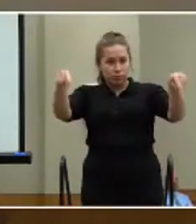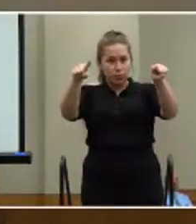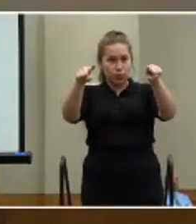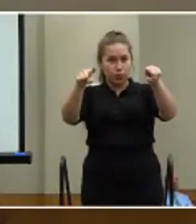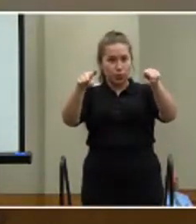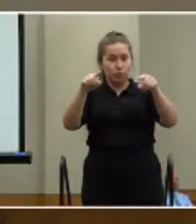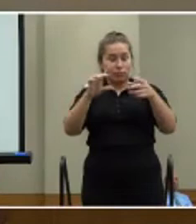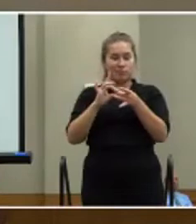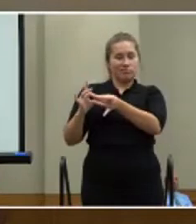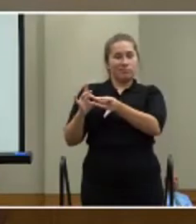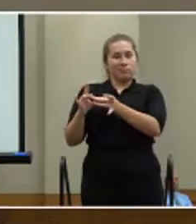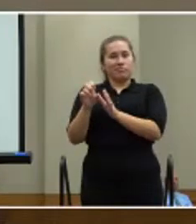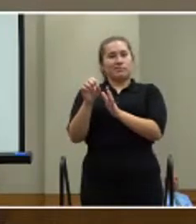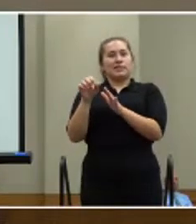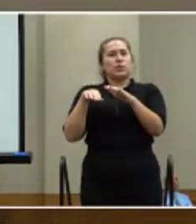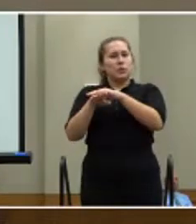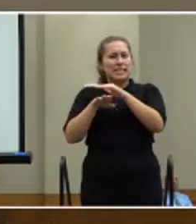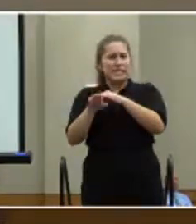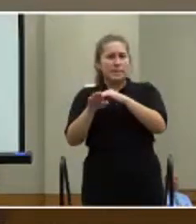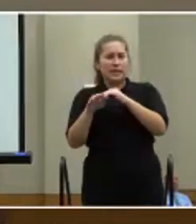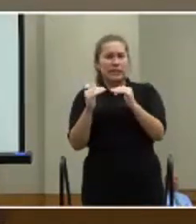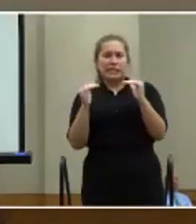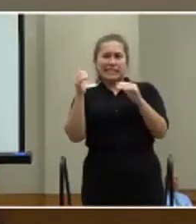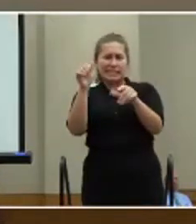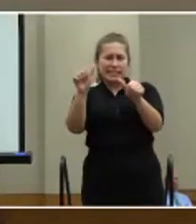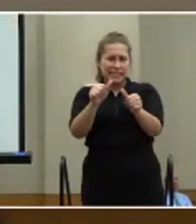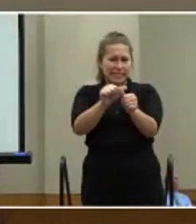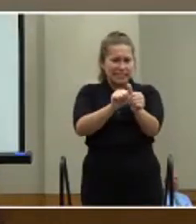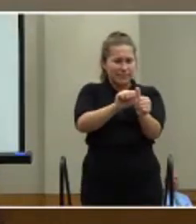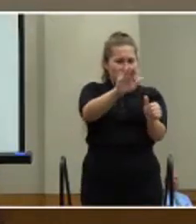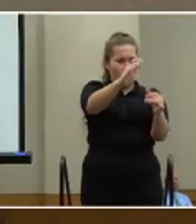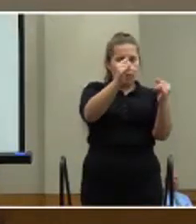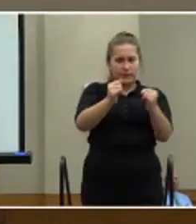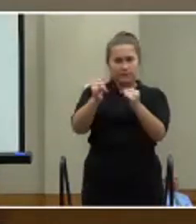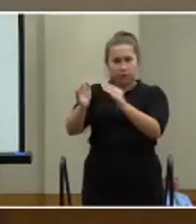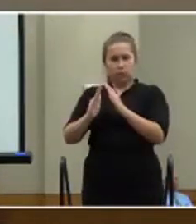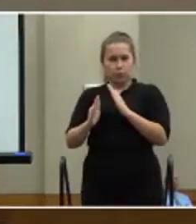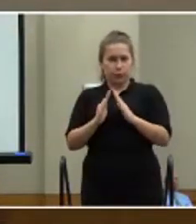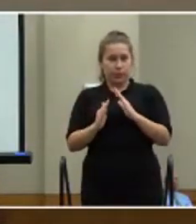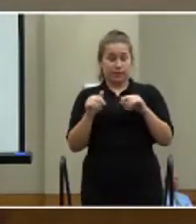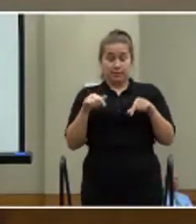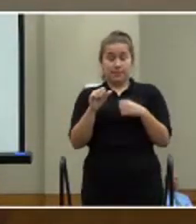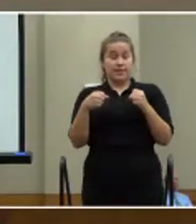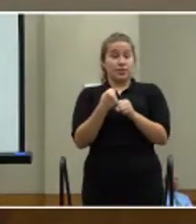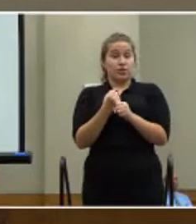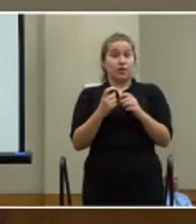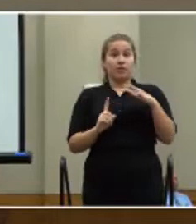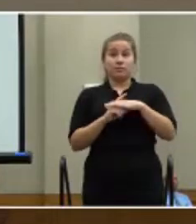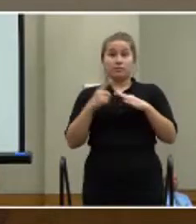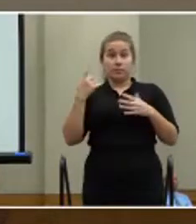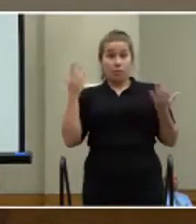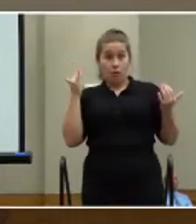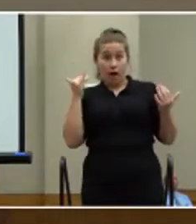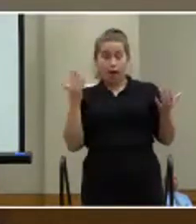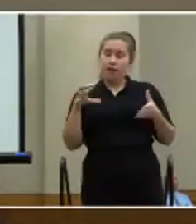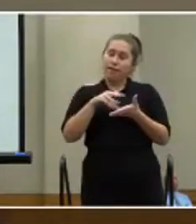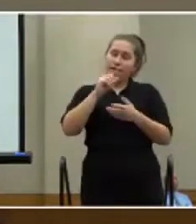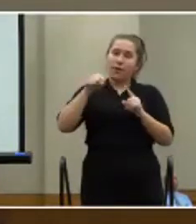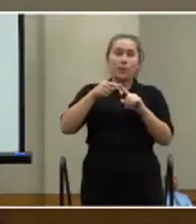about the state of accessibility in each of your individual communities. This year, we are here to learn about accessibility in